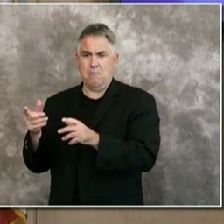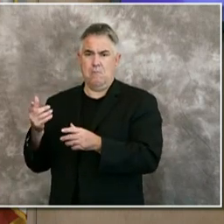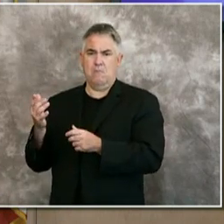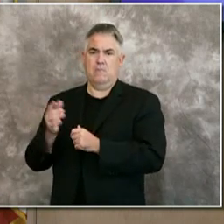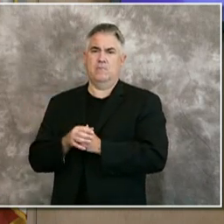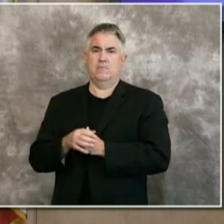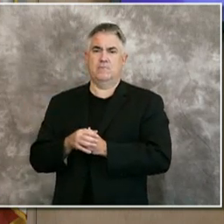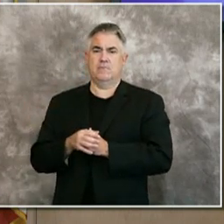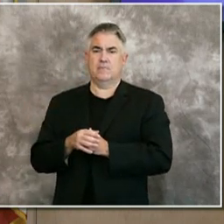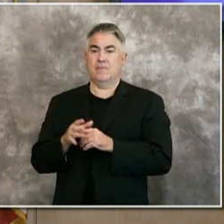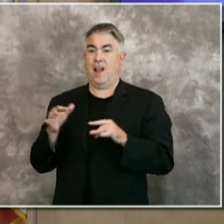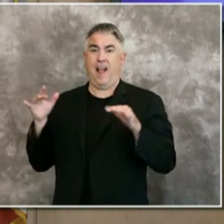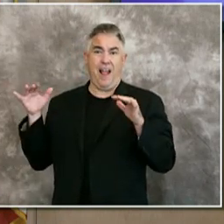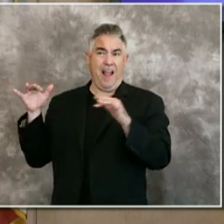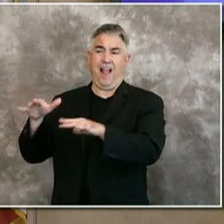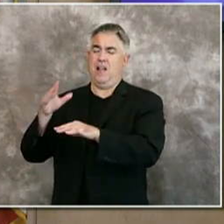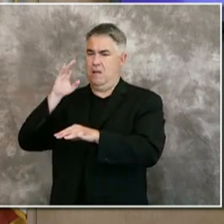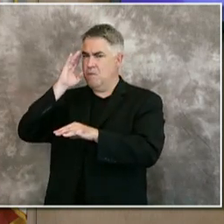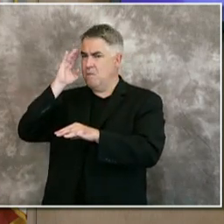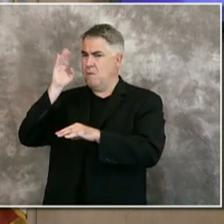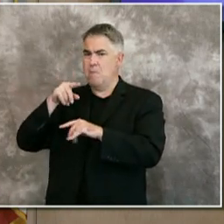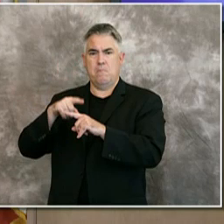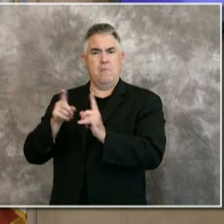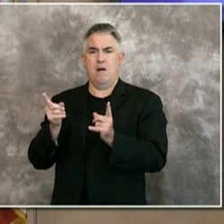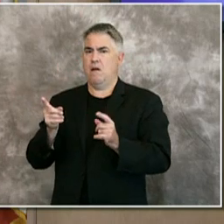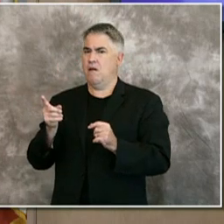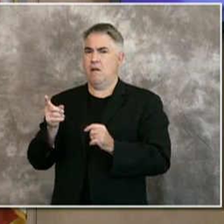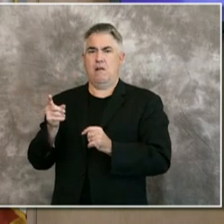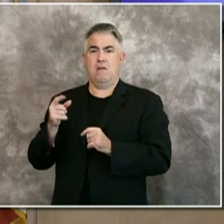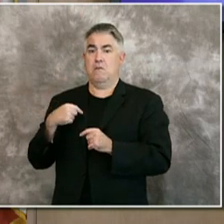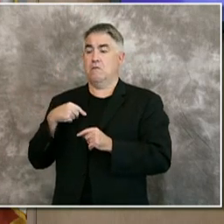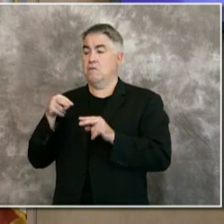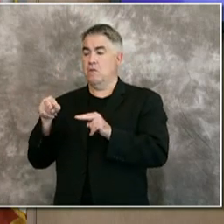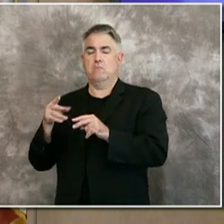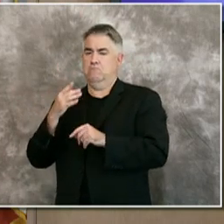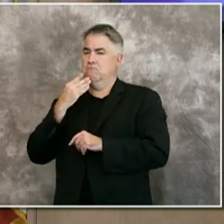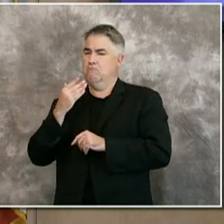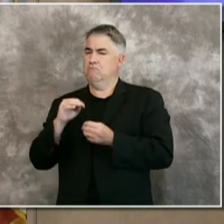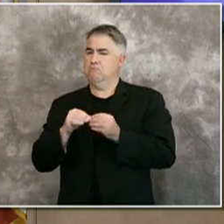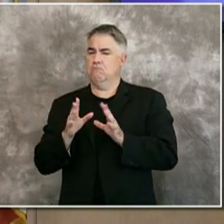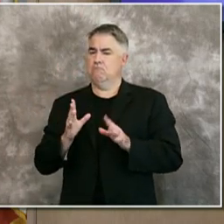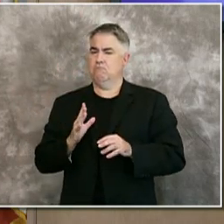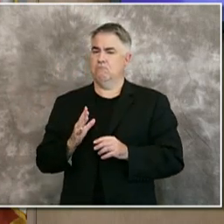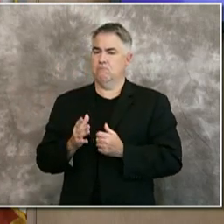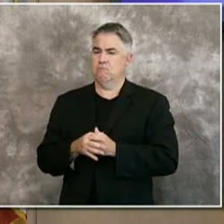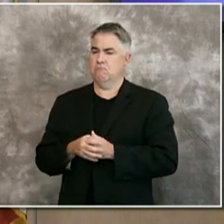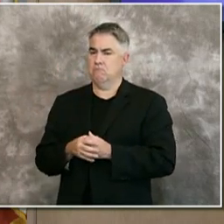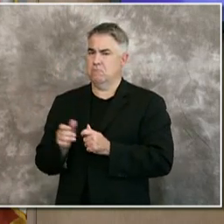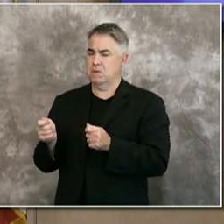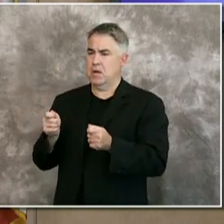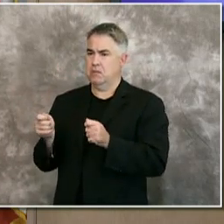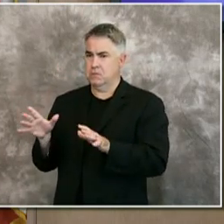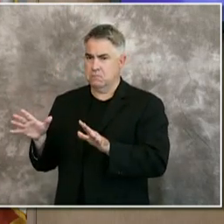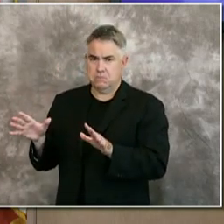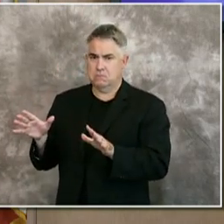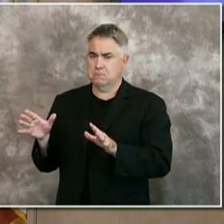crowds, but from the reports we got back, I think the reports we got was that it was not unmanageable and that people